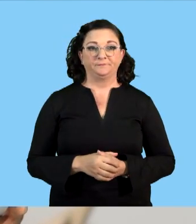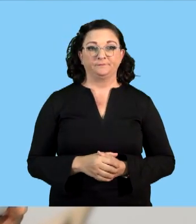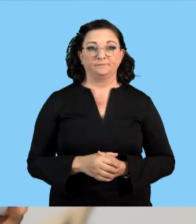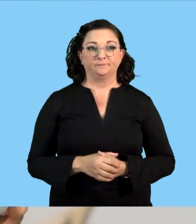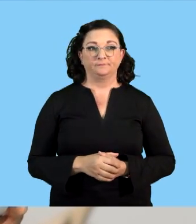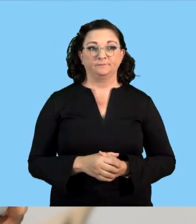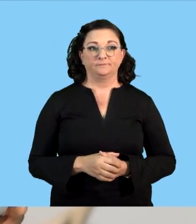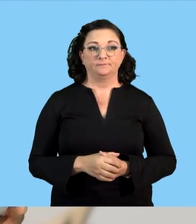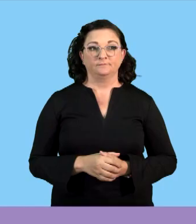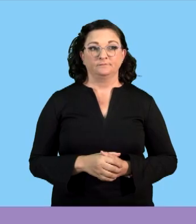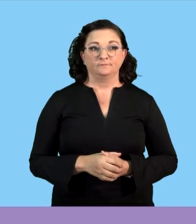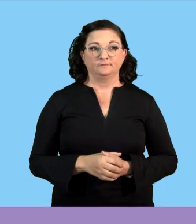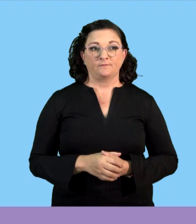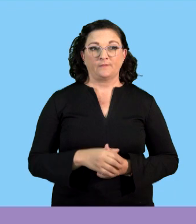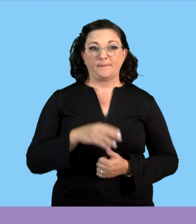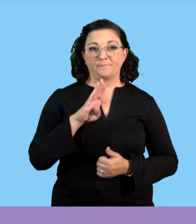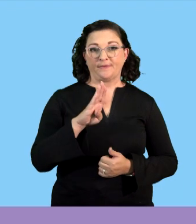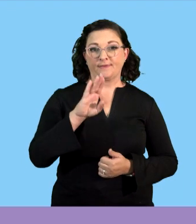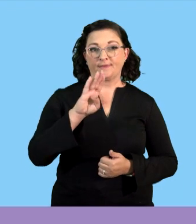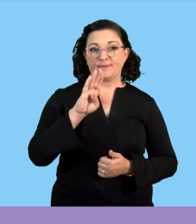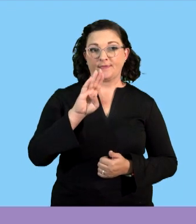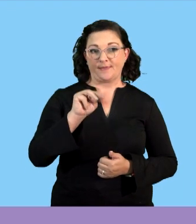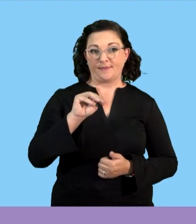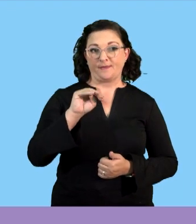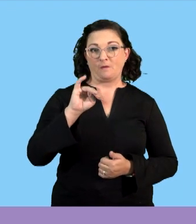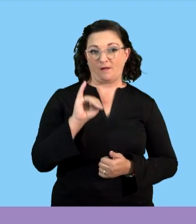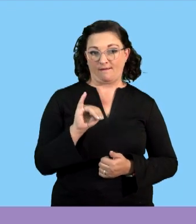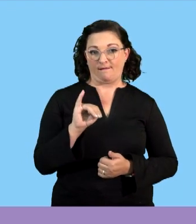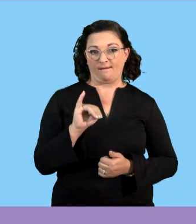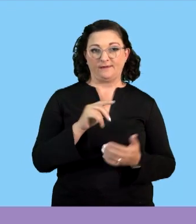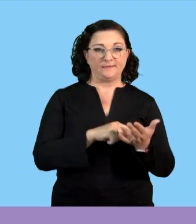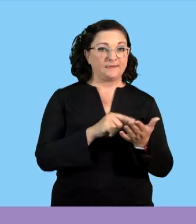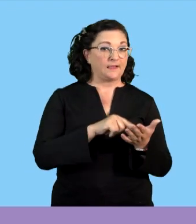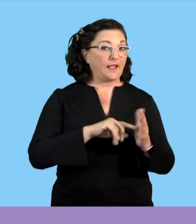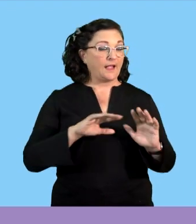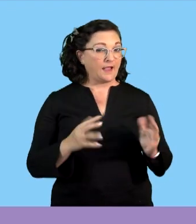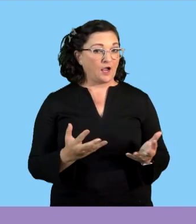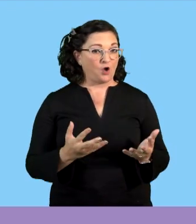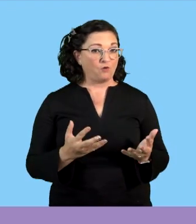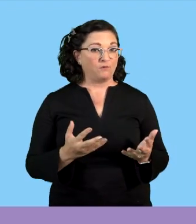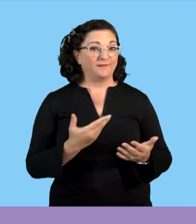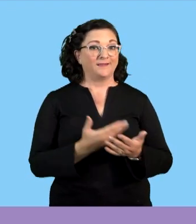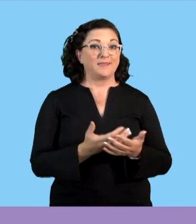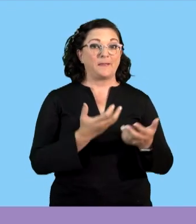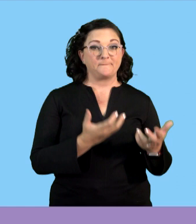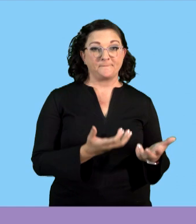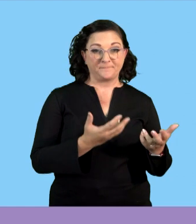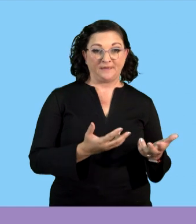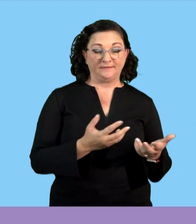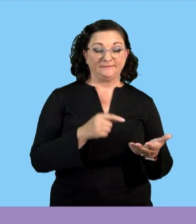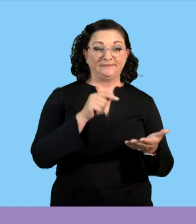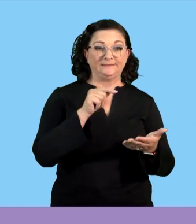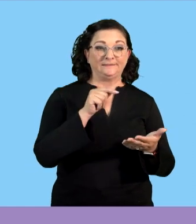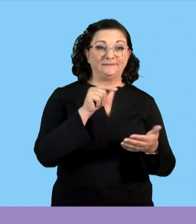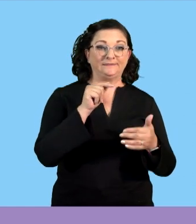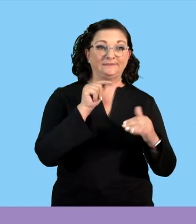question. Body mass index, BMI, is calculated by dividing a mass